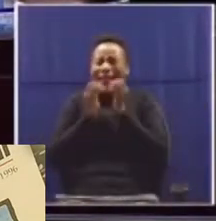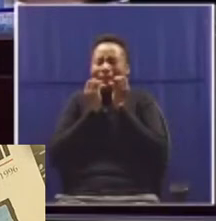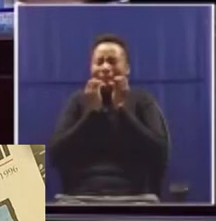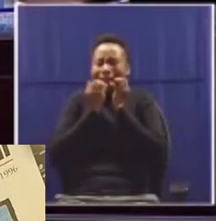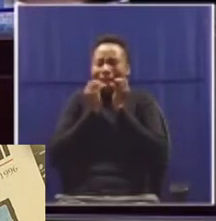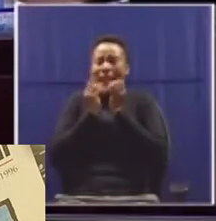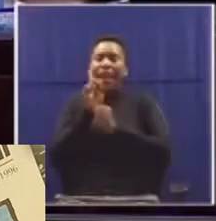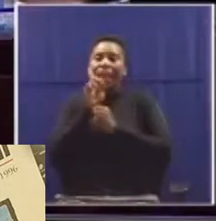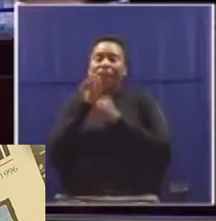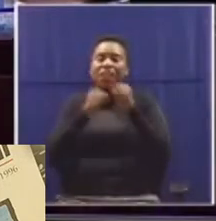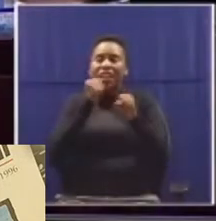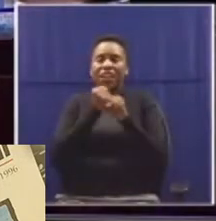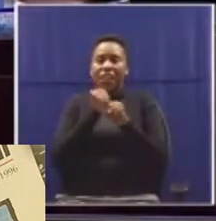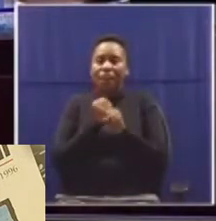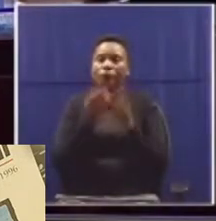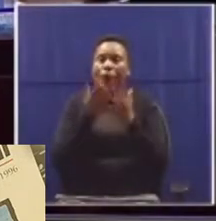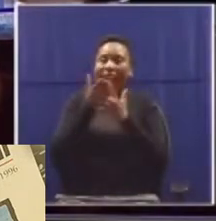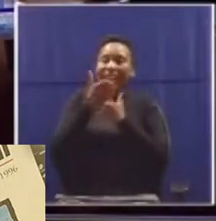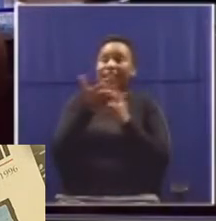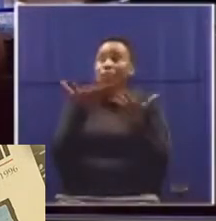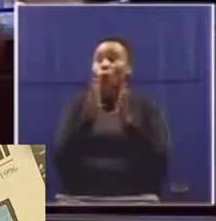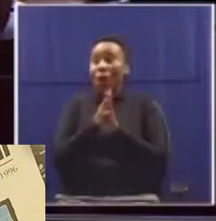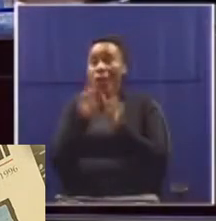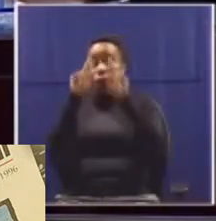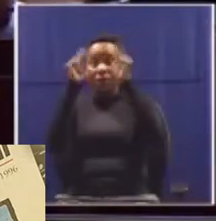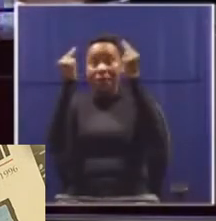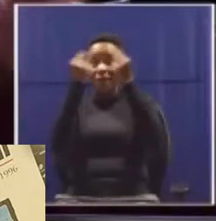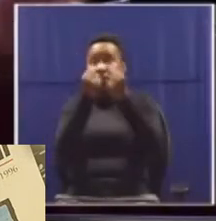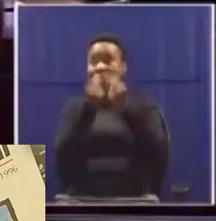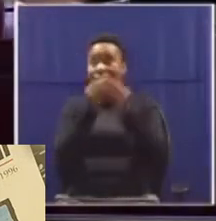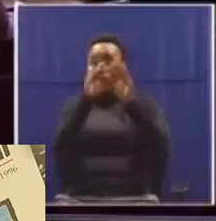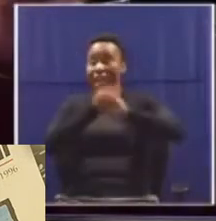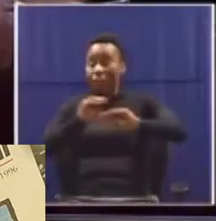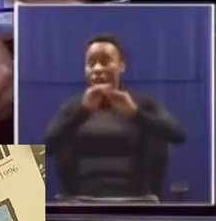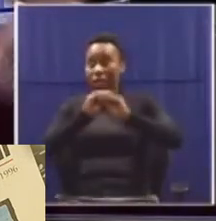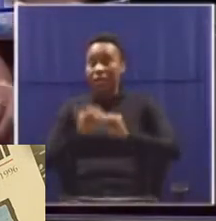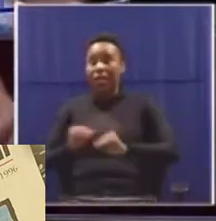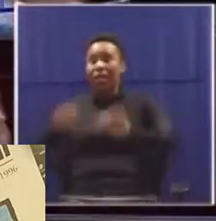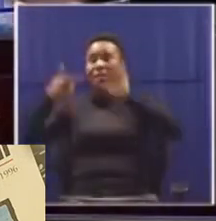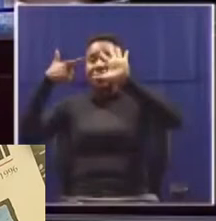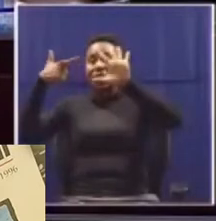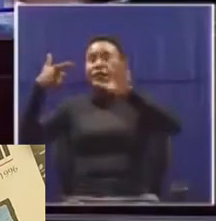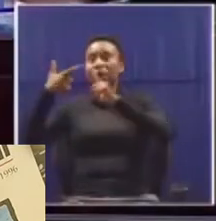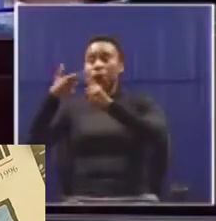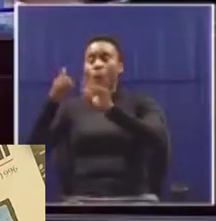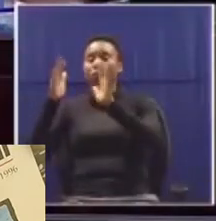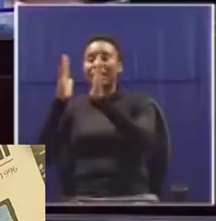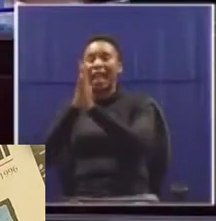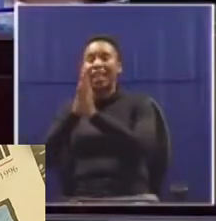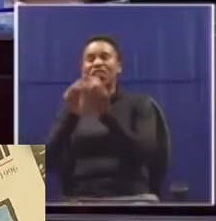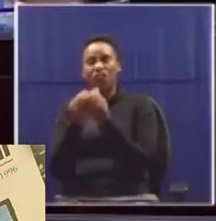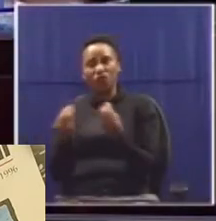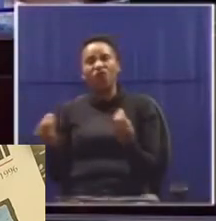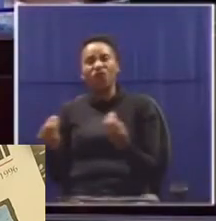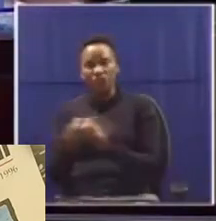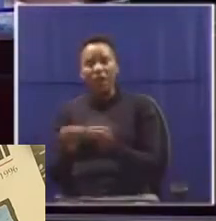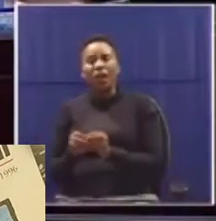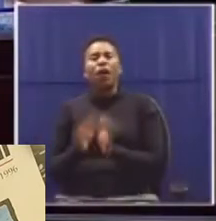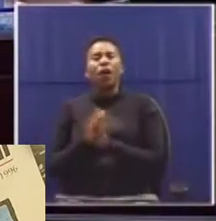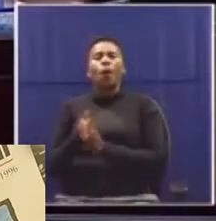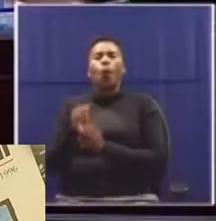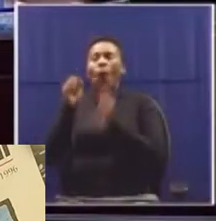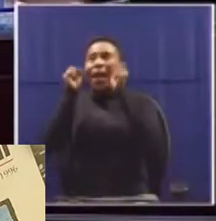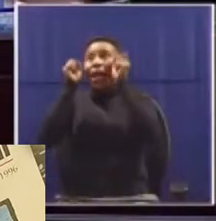access to tertiary education we're 7 out of 10 young people wake up every